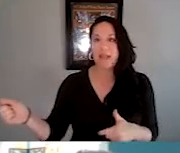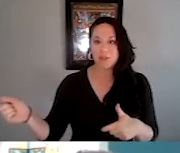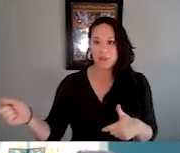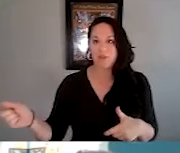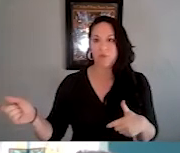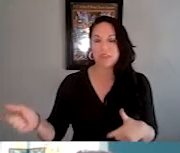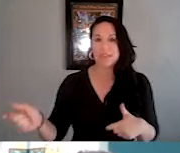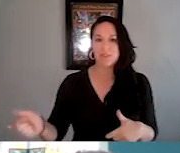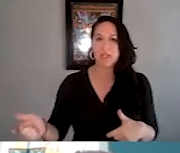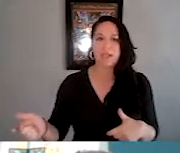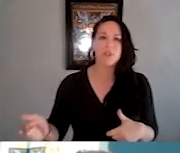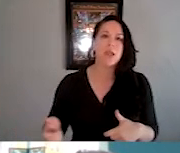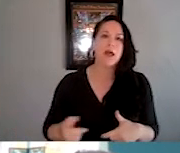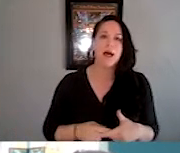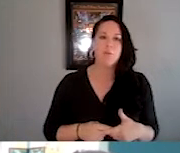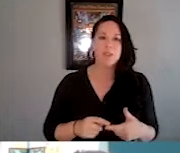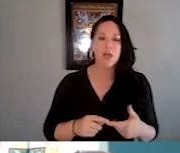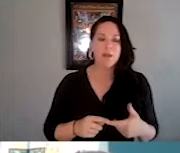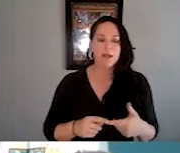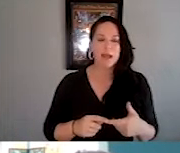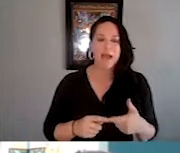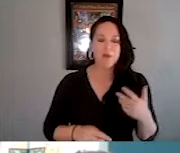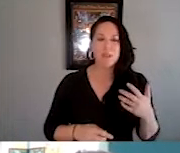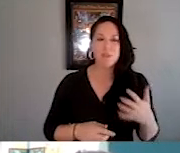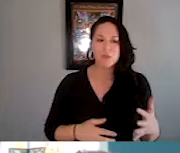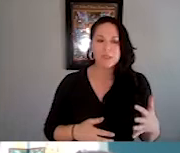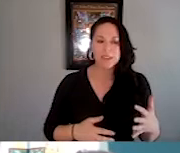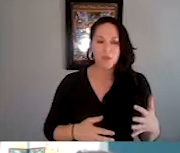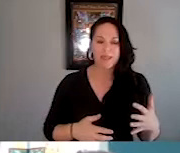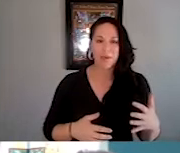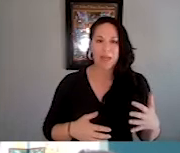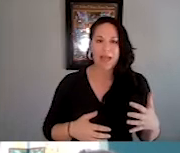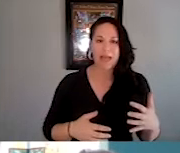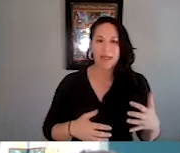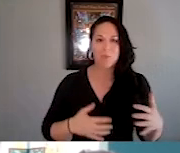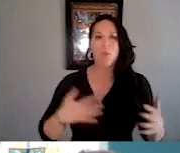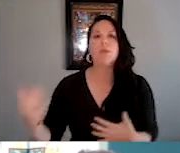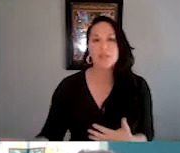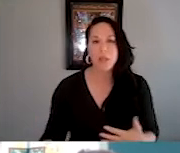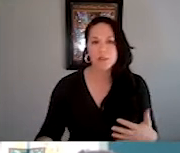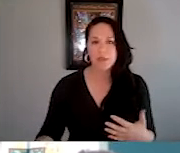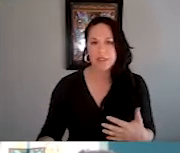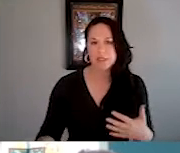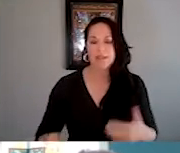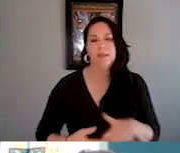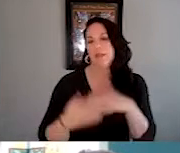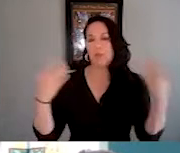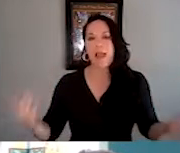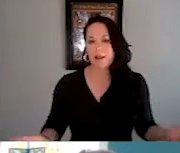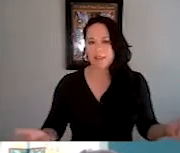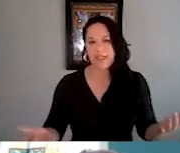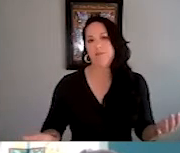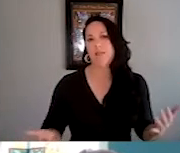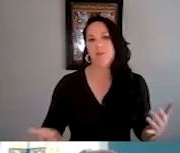assist on the national level with seeing some change. We're going to talk about how do we do this in a way that we're not adding more to our to-do list.